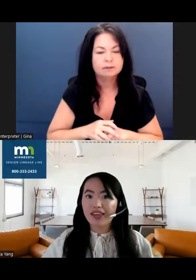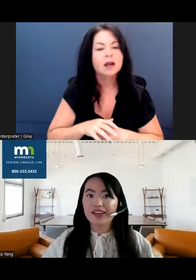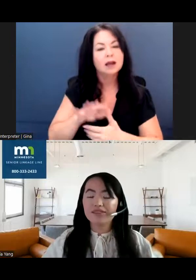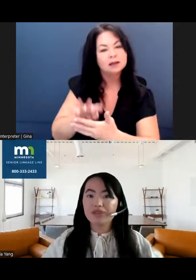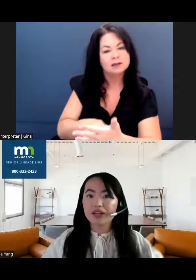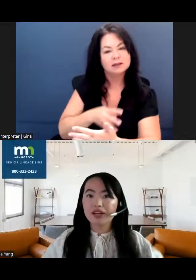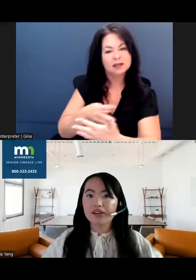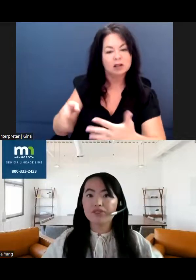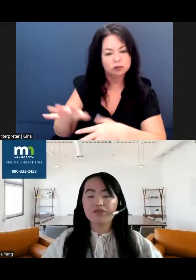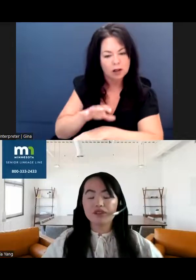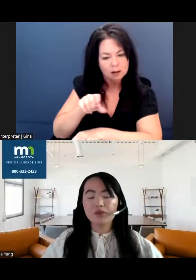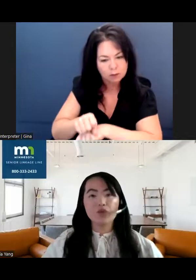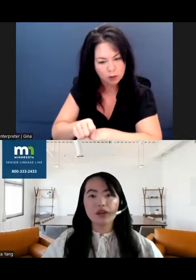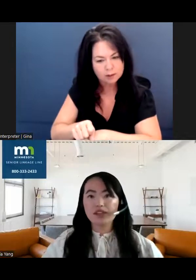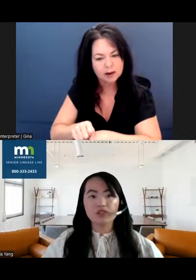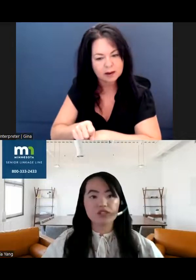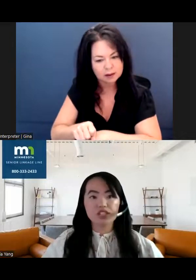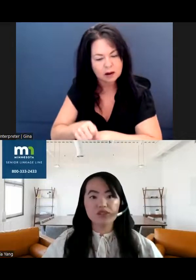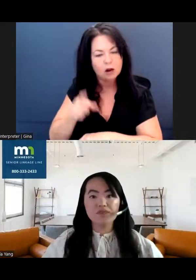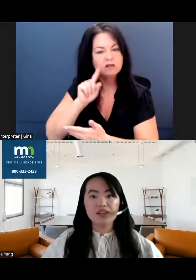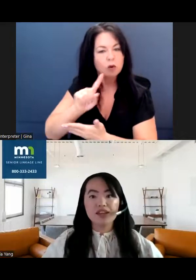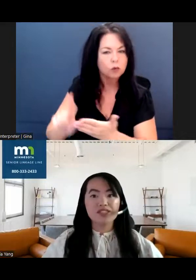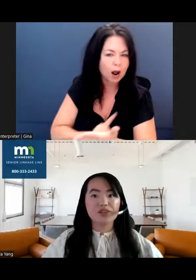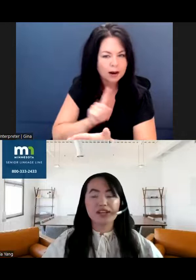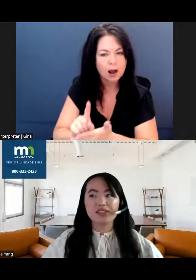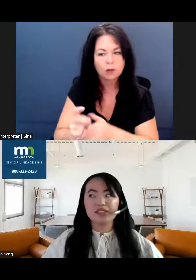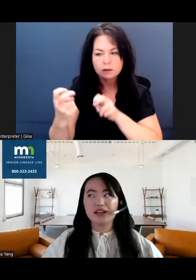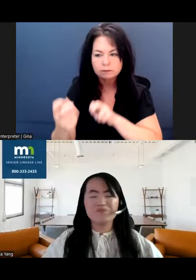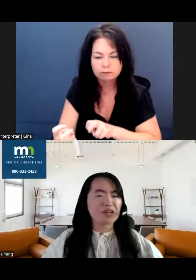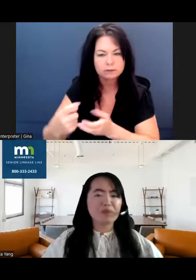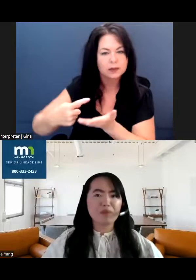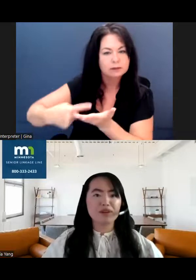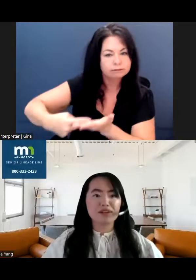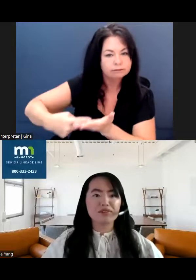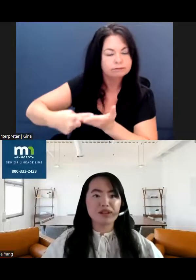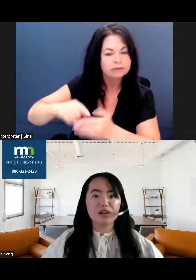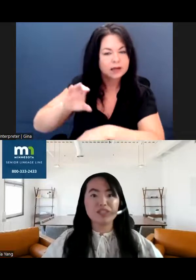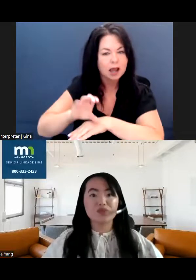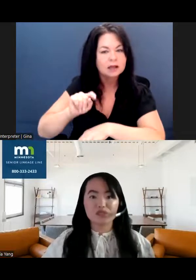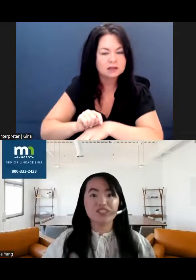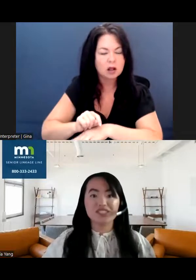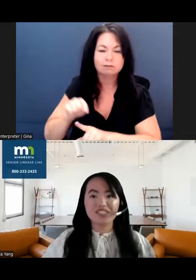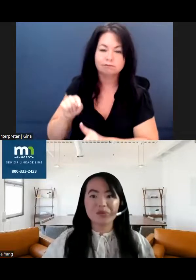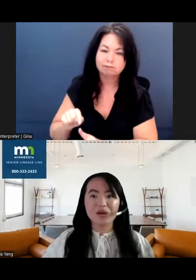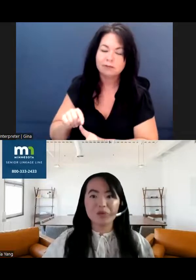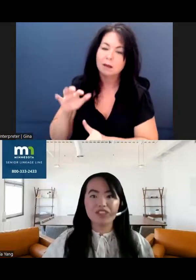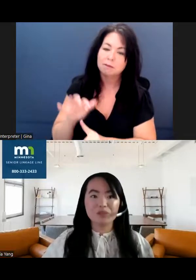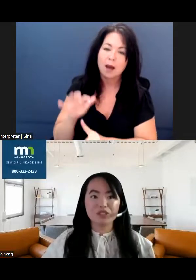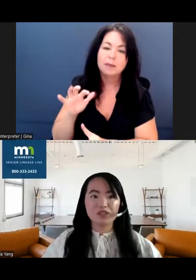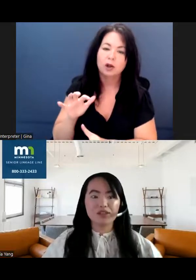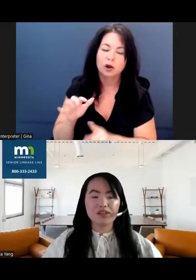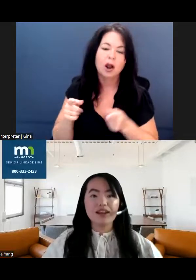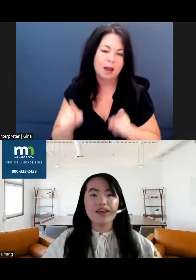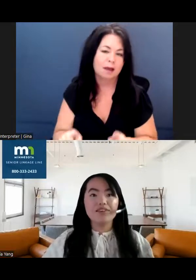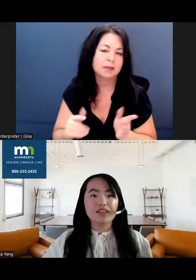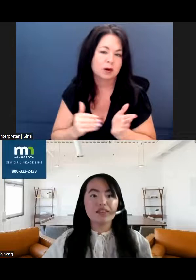for that Medicare one-on-one consultation is a great, pretty popular resource or assistance that we help consumers